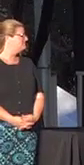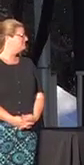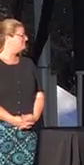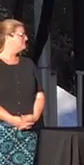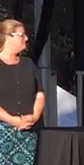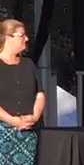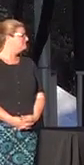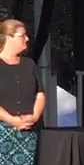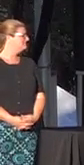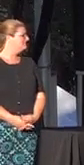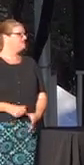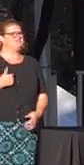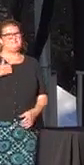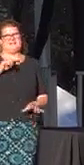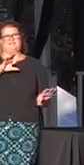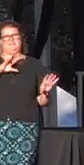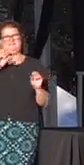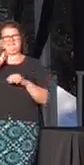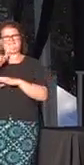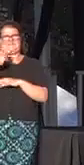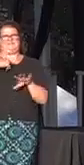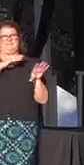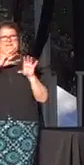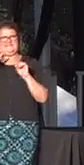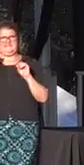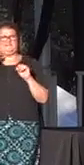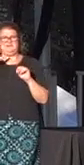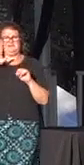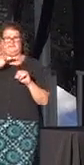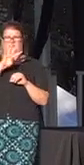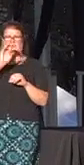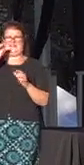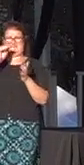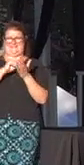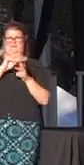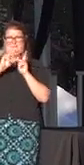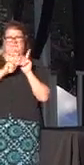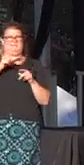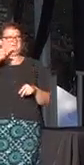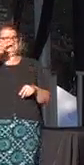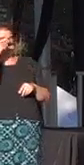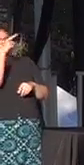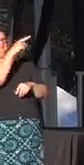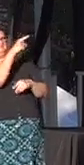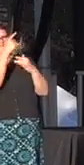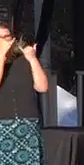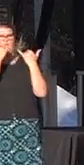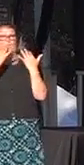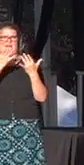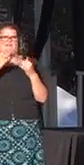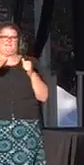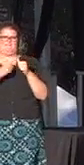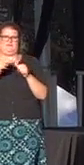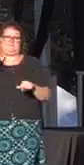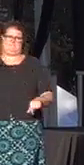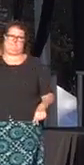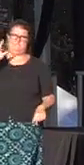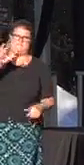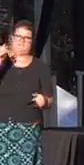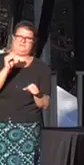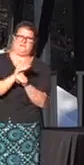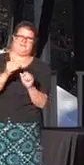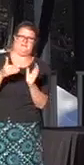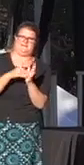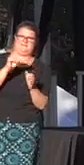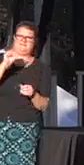I'm sorry I have to depart after I speak. We have 40,000 close friends down Park Boulevard awaiting the first pitch tonight against the